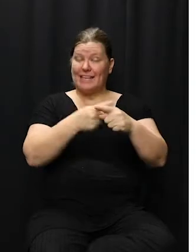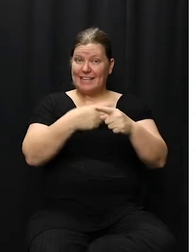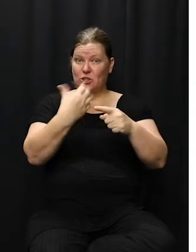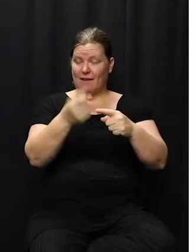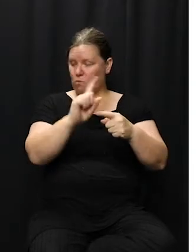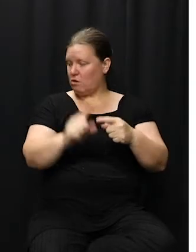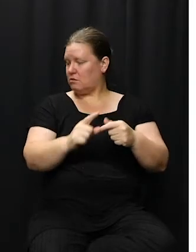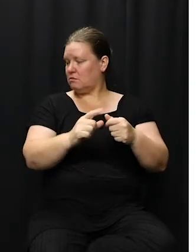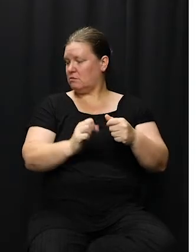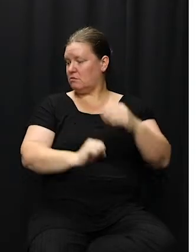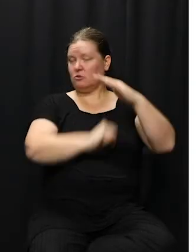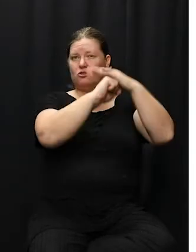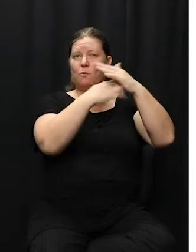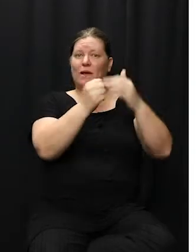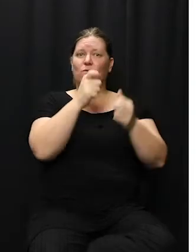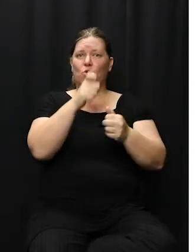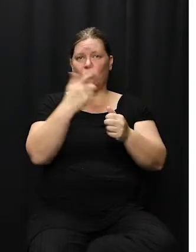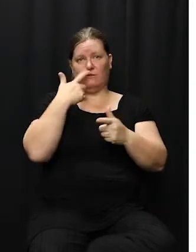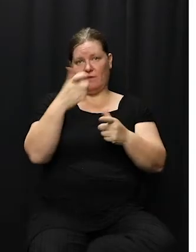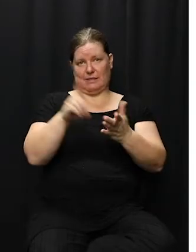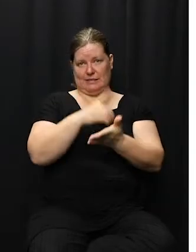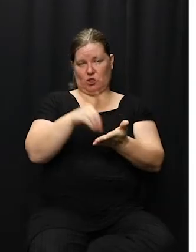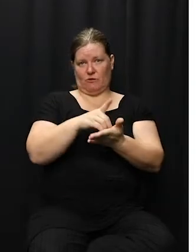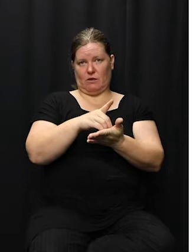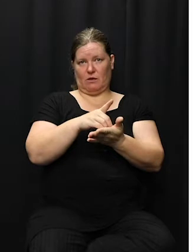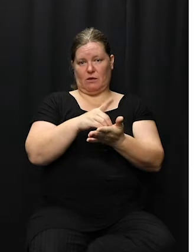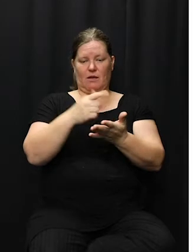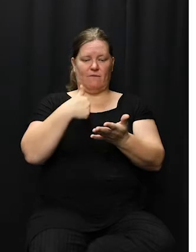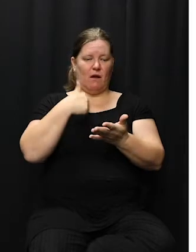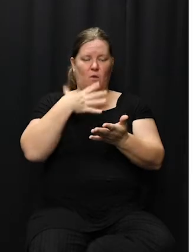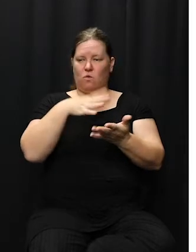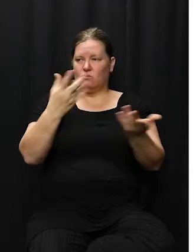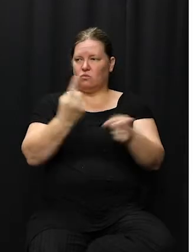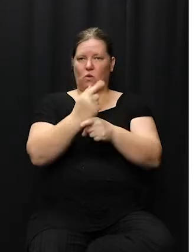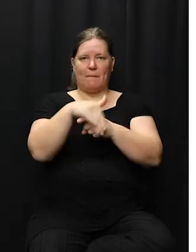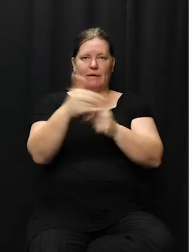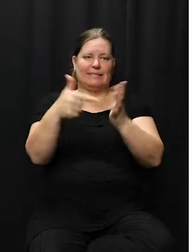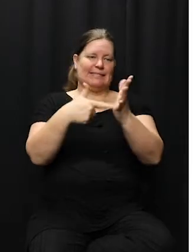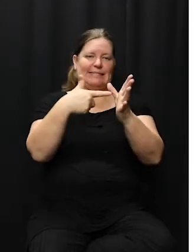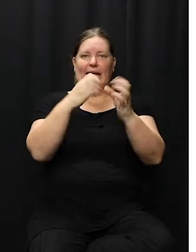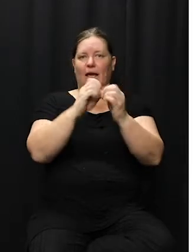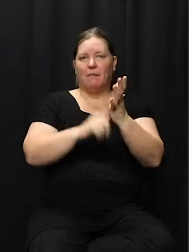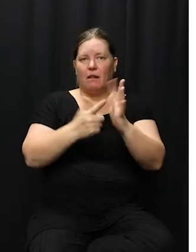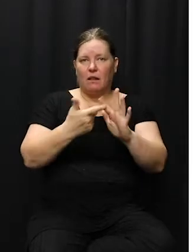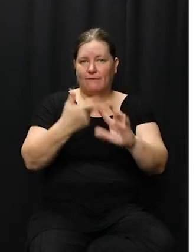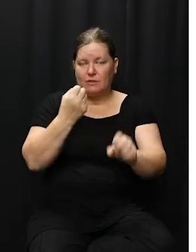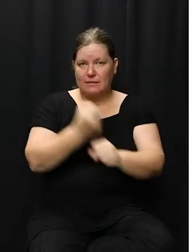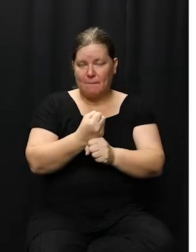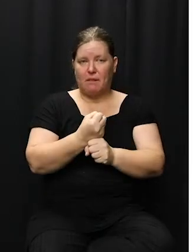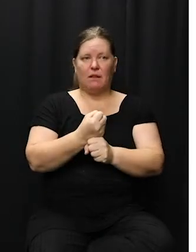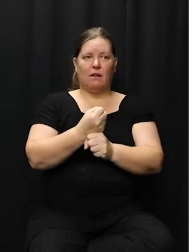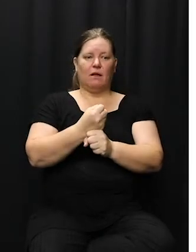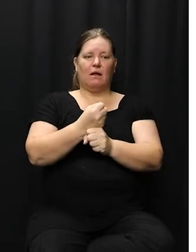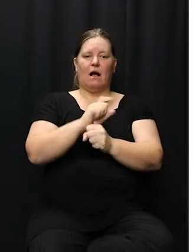at the top, we have things like words you would find in a dictionary. If I wanted to talk about a table, for example, I can't